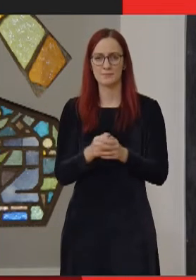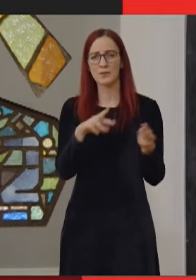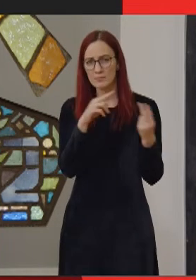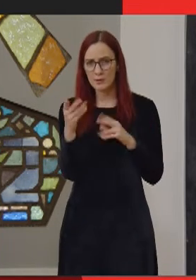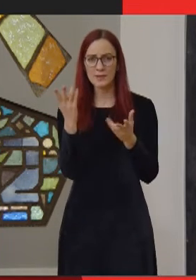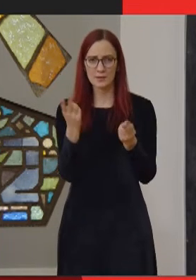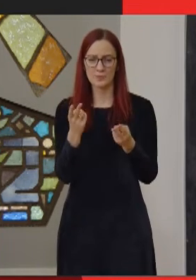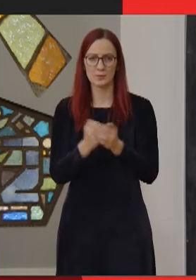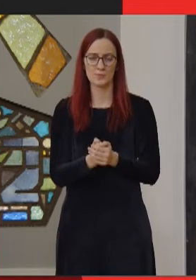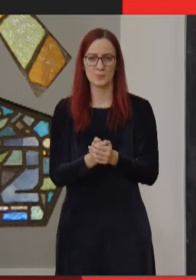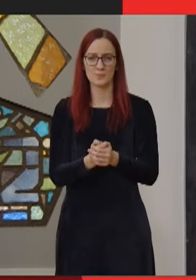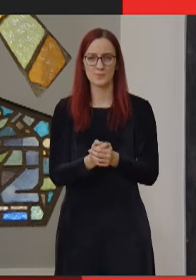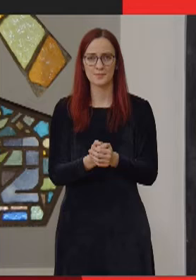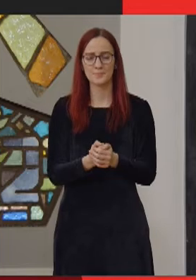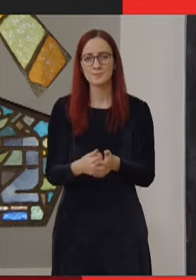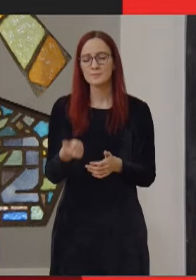of